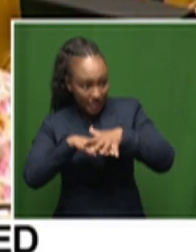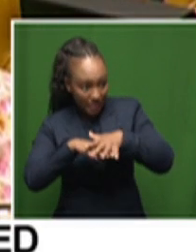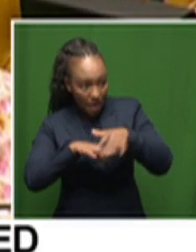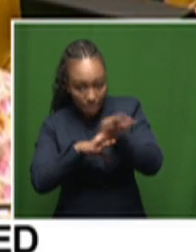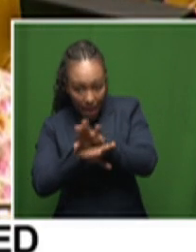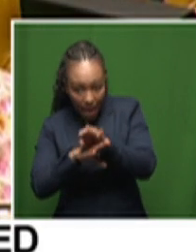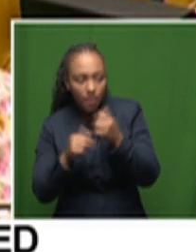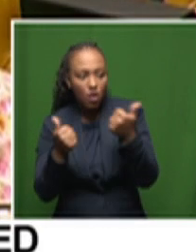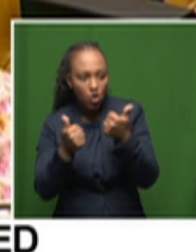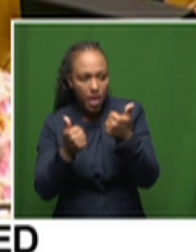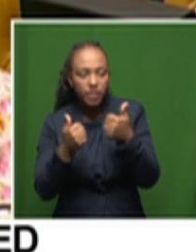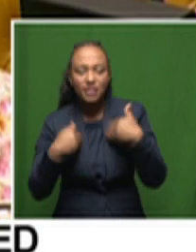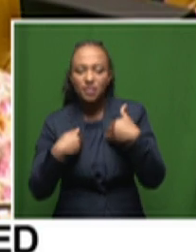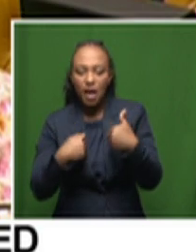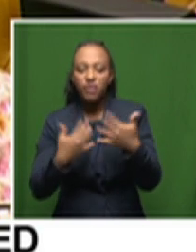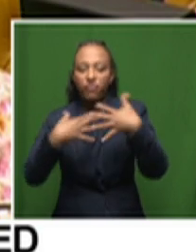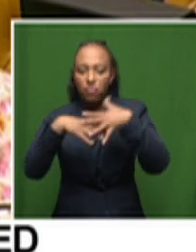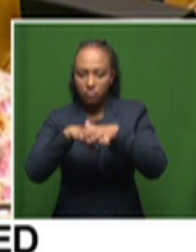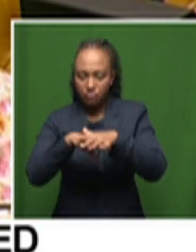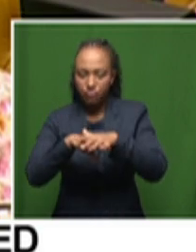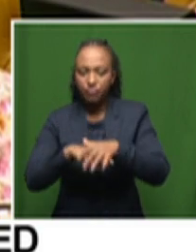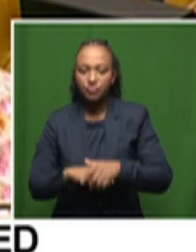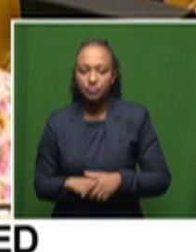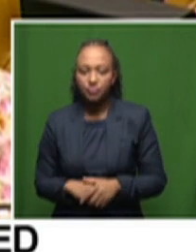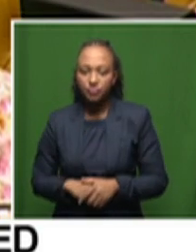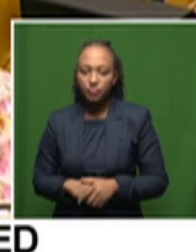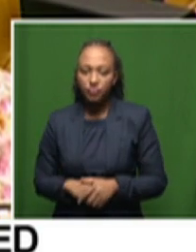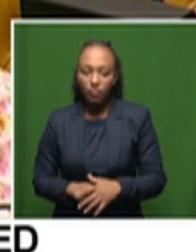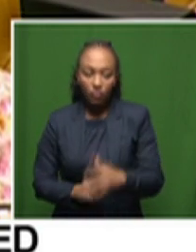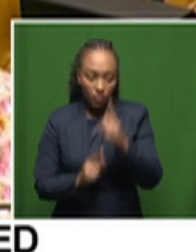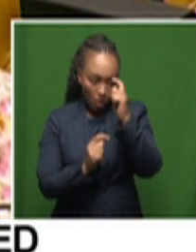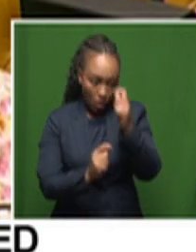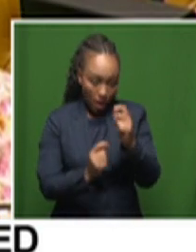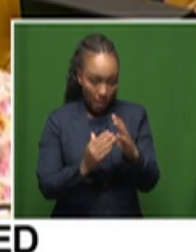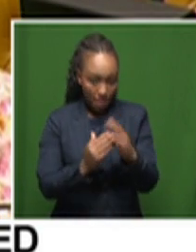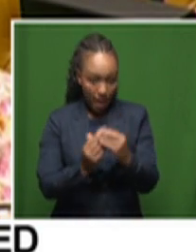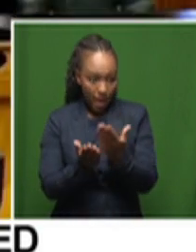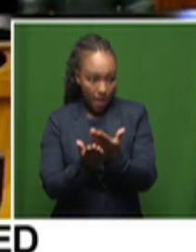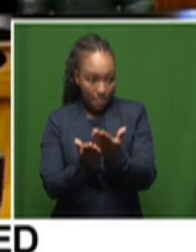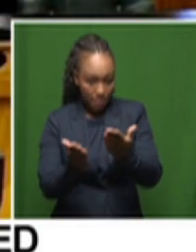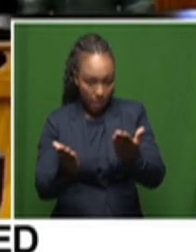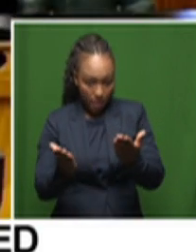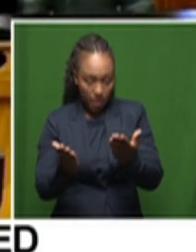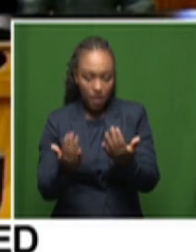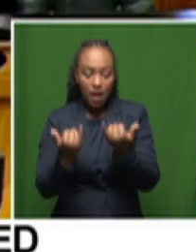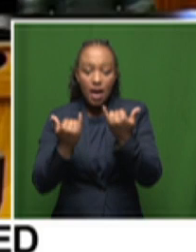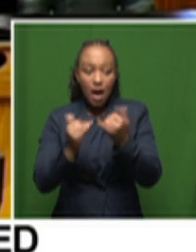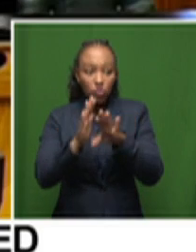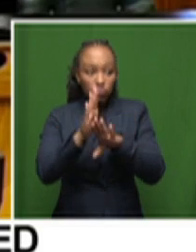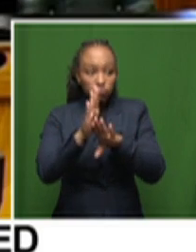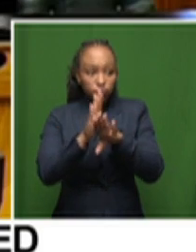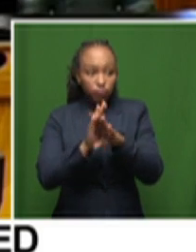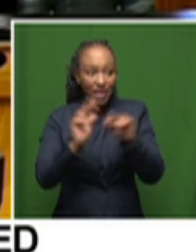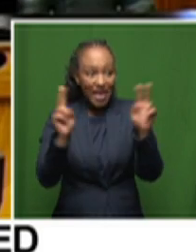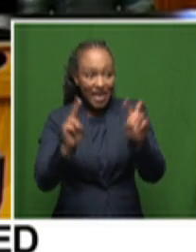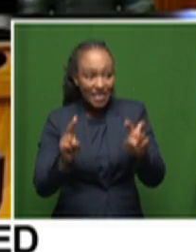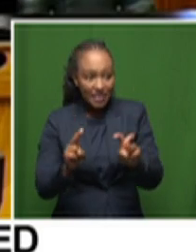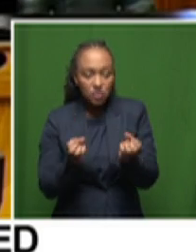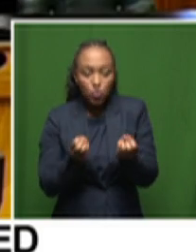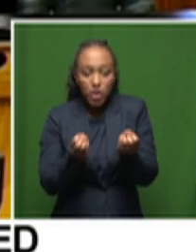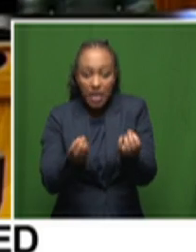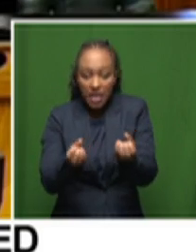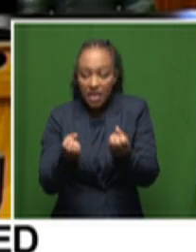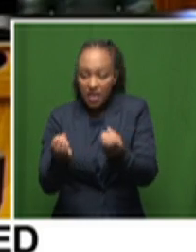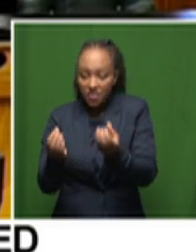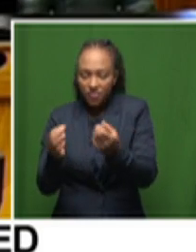plan. Honorable members, improving the supply of electricity is urgent. In line with